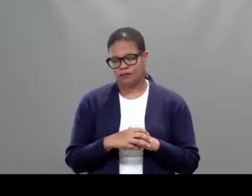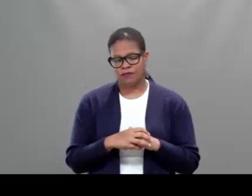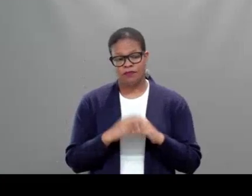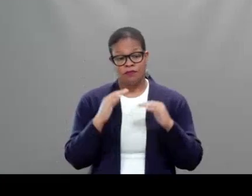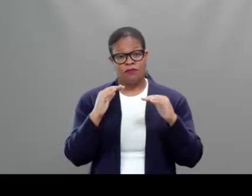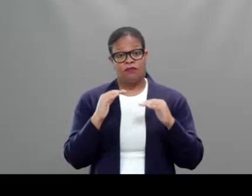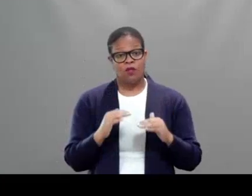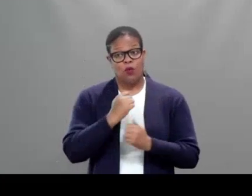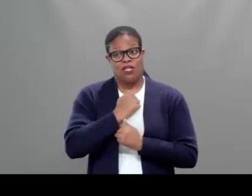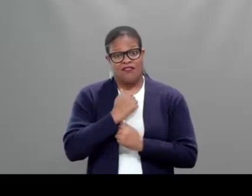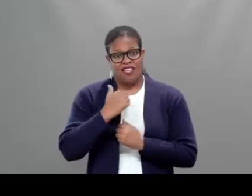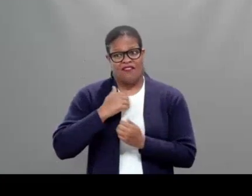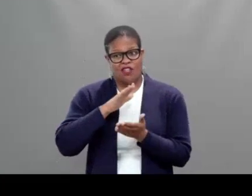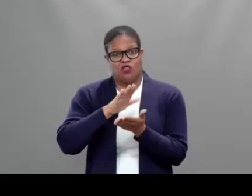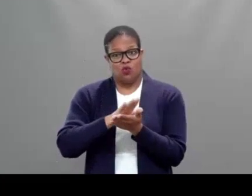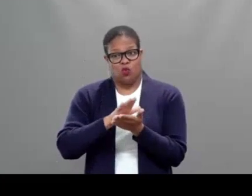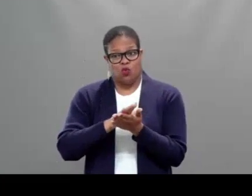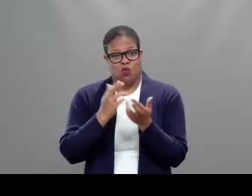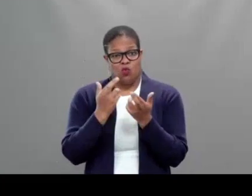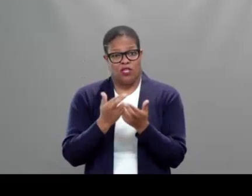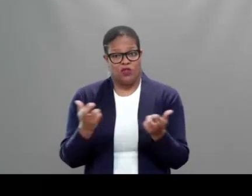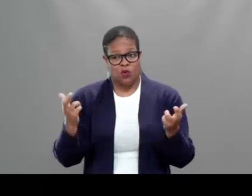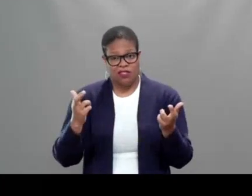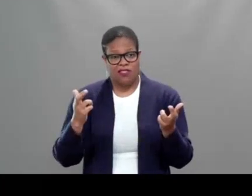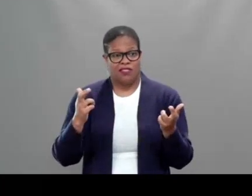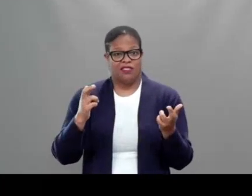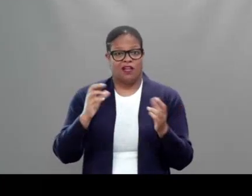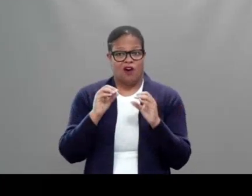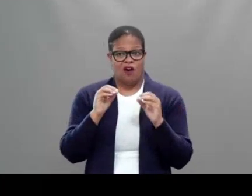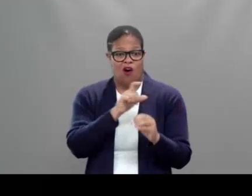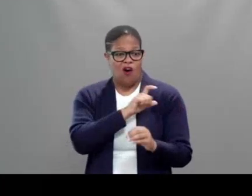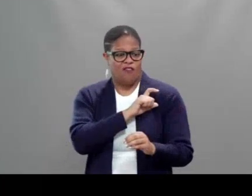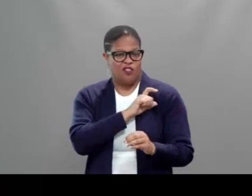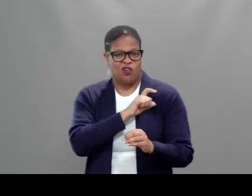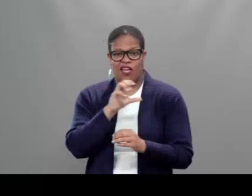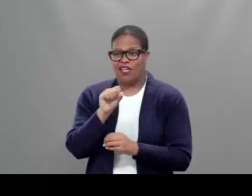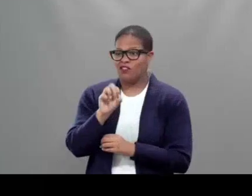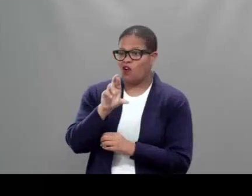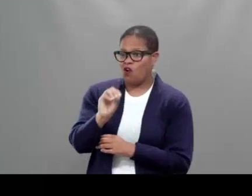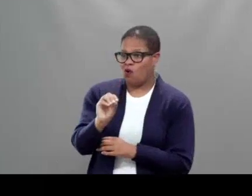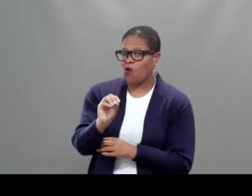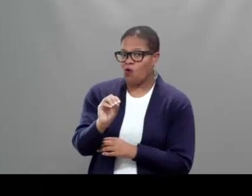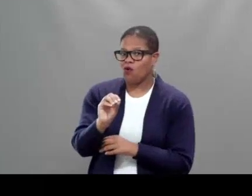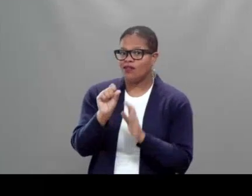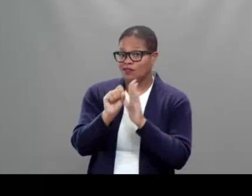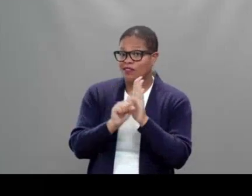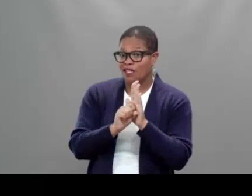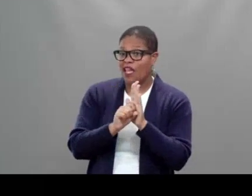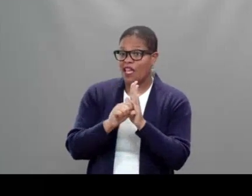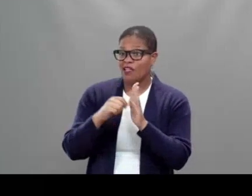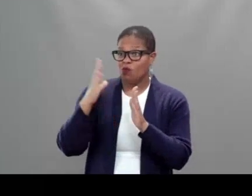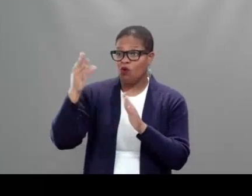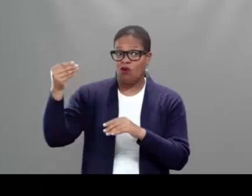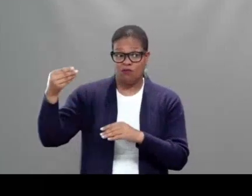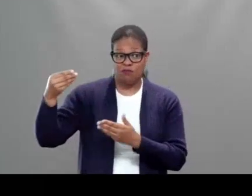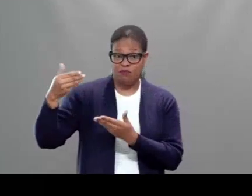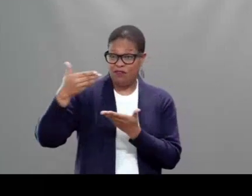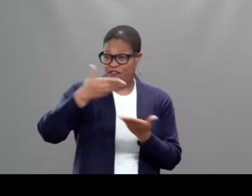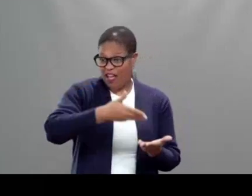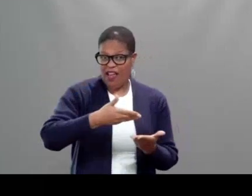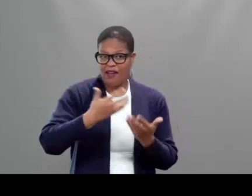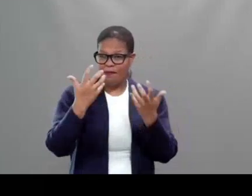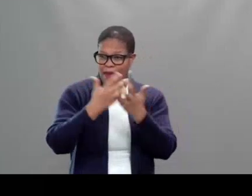We would love to have a school resource officer. The state does provide some matching funds if you have